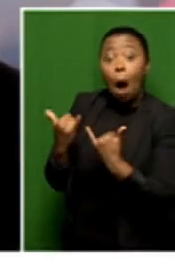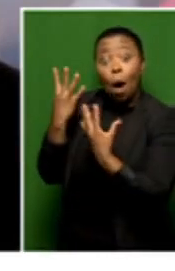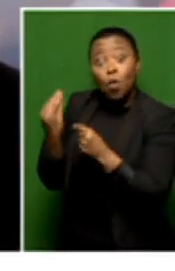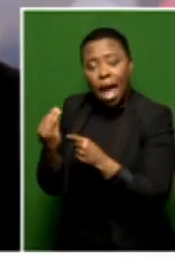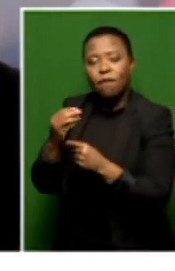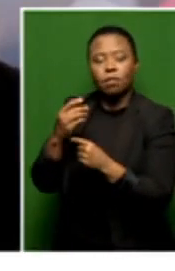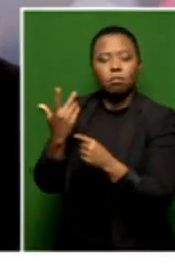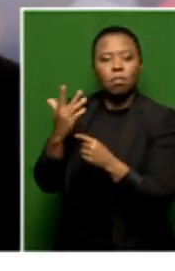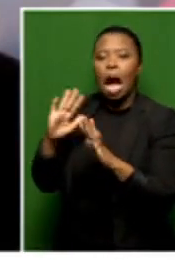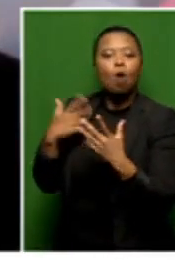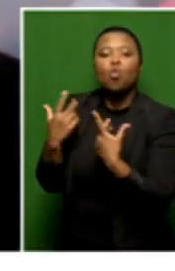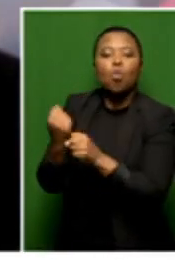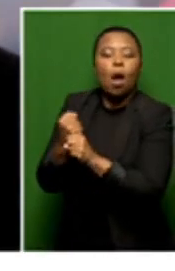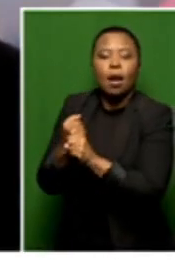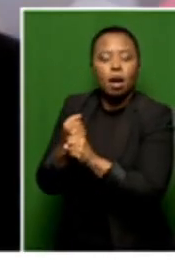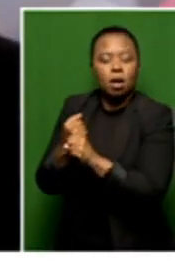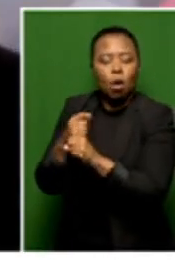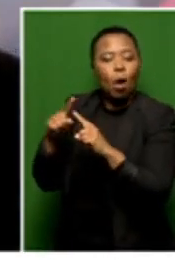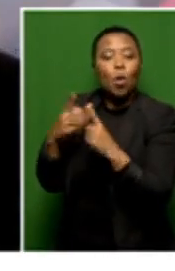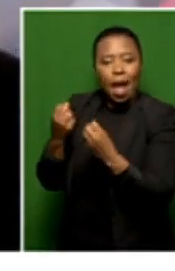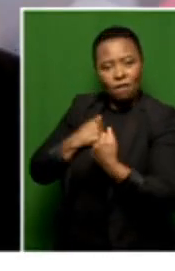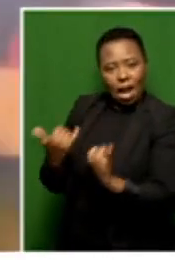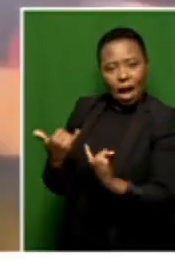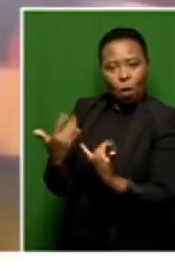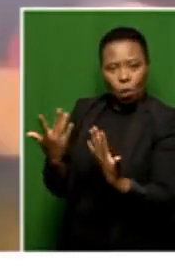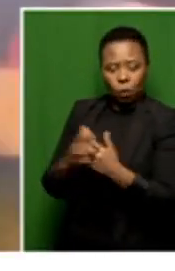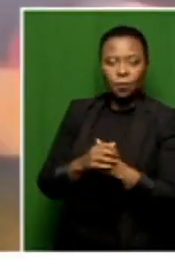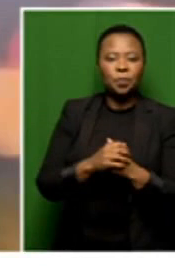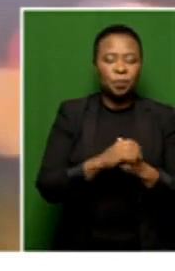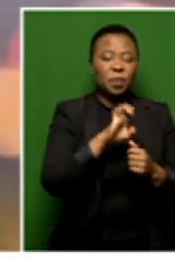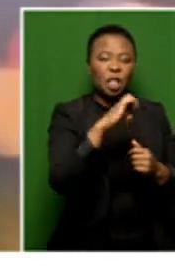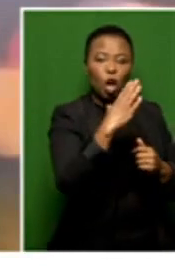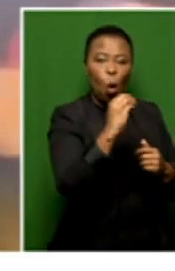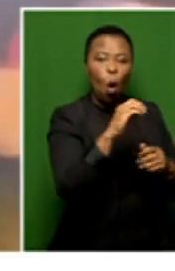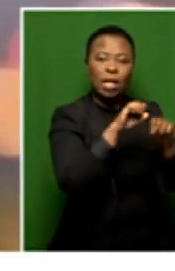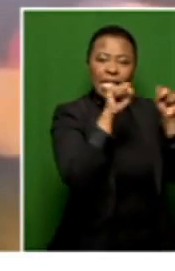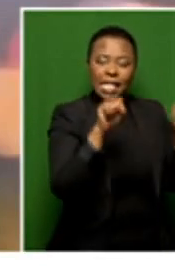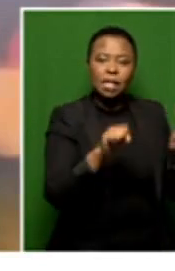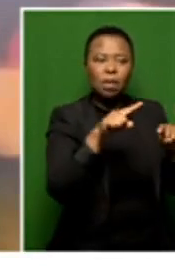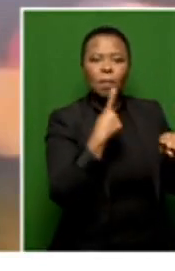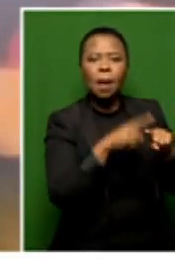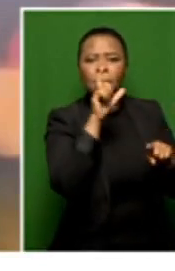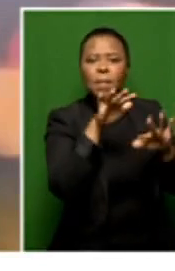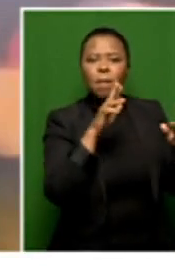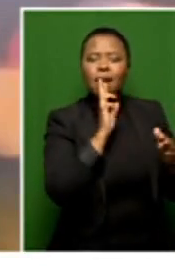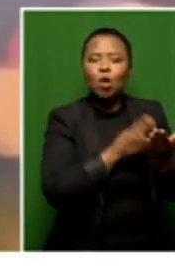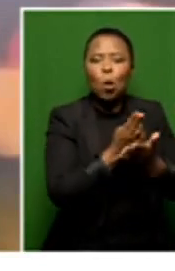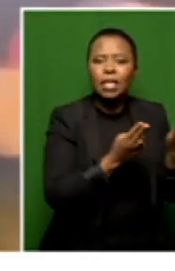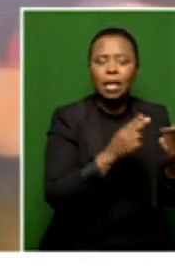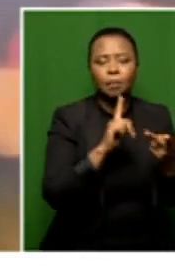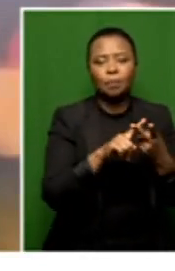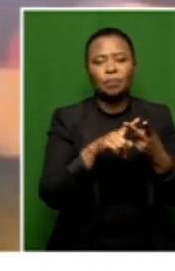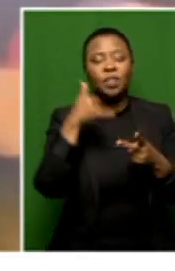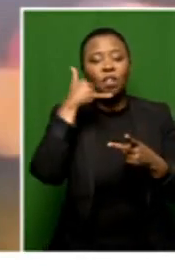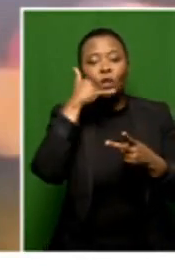moment? Yeah, so there's various players in this ecosystem, right? You have the innocent victim, you have the mobile